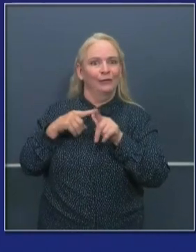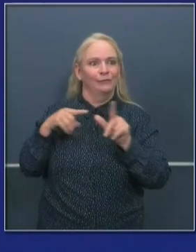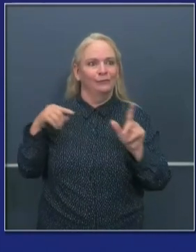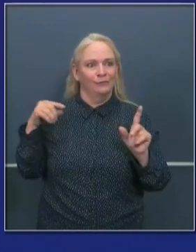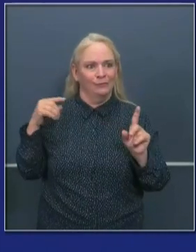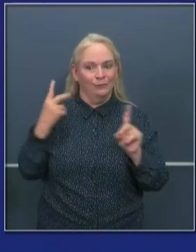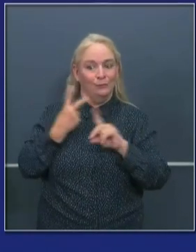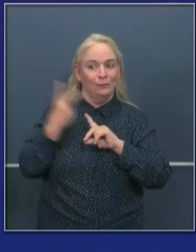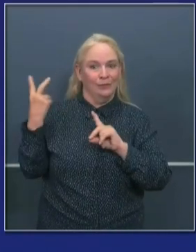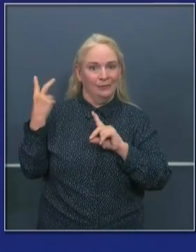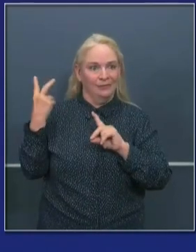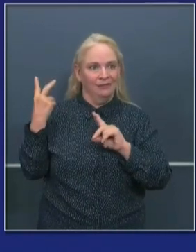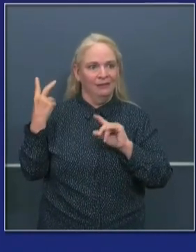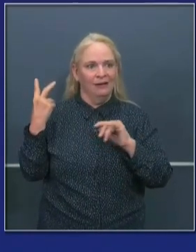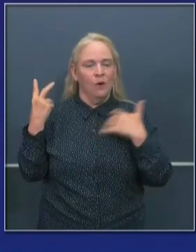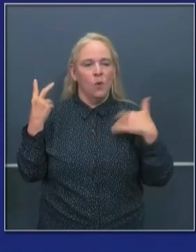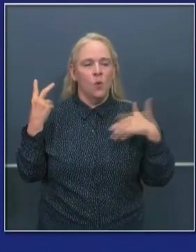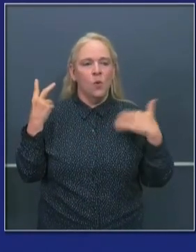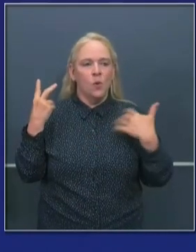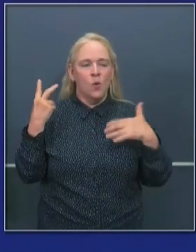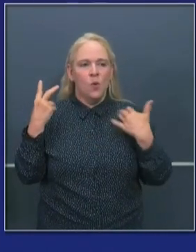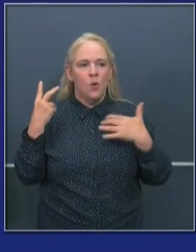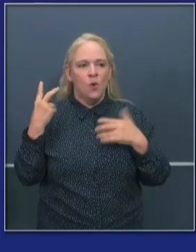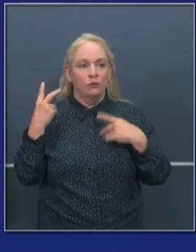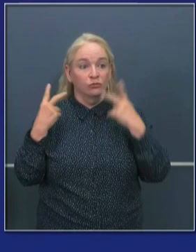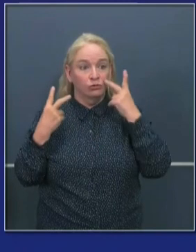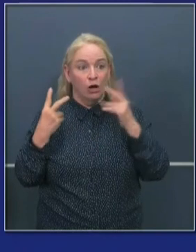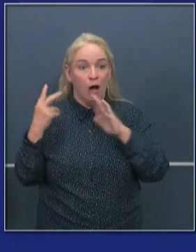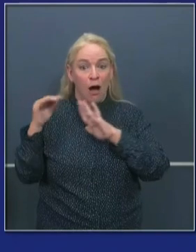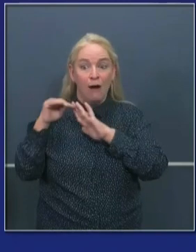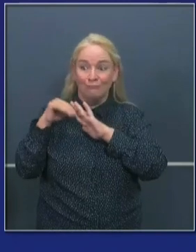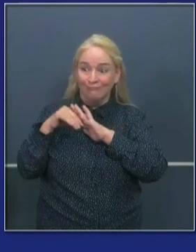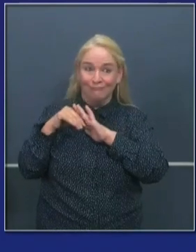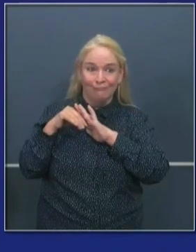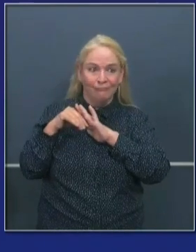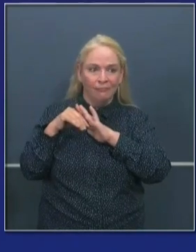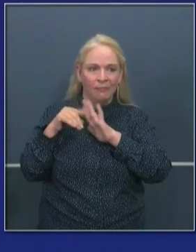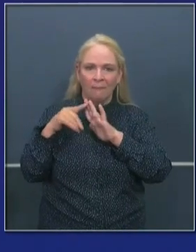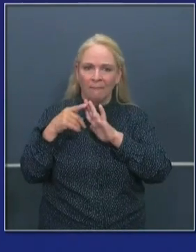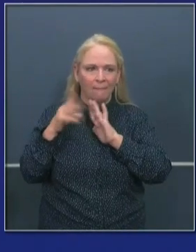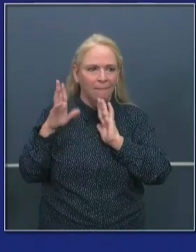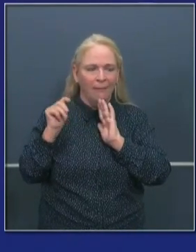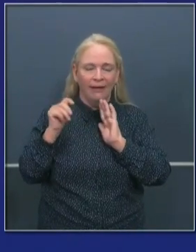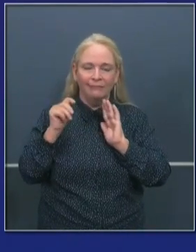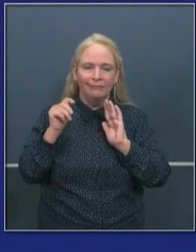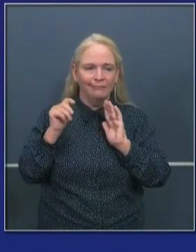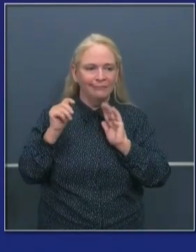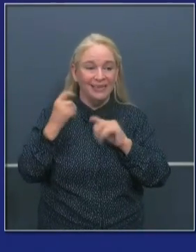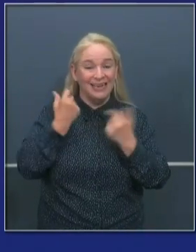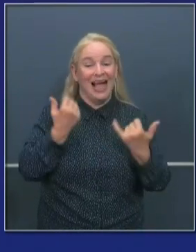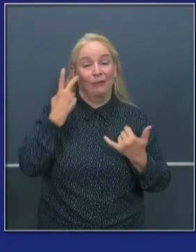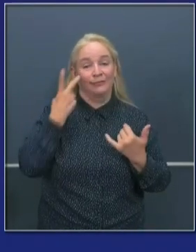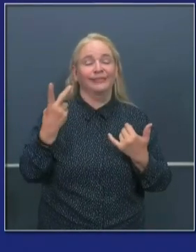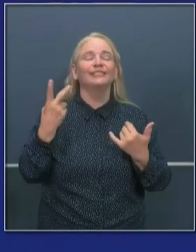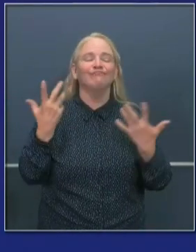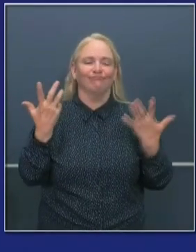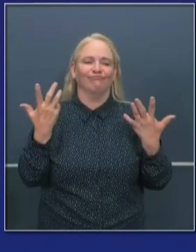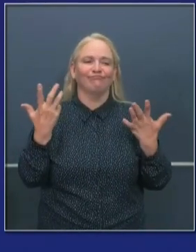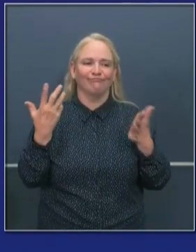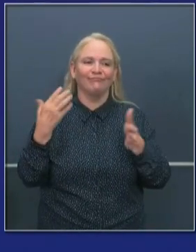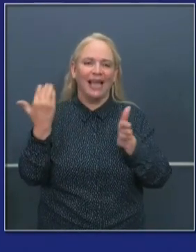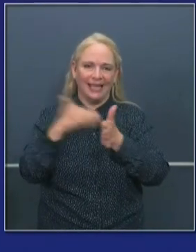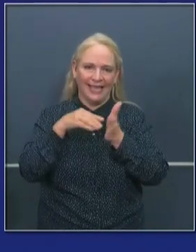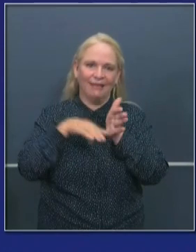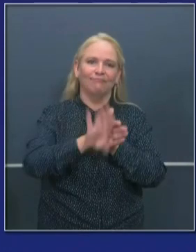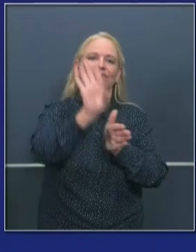we saw a significant decline in the positivity rate. Unfortunately, we're starting to see an increase in the positivity